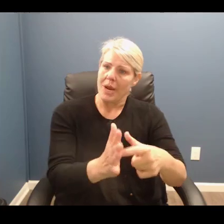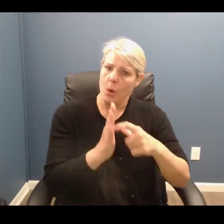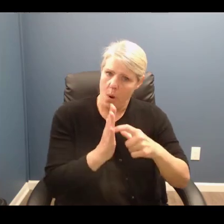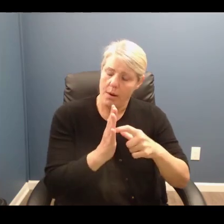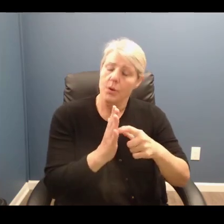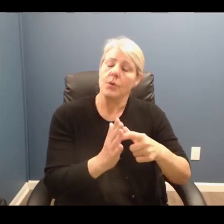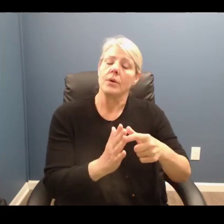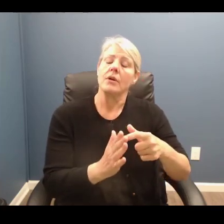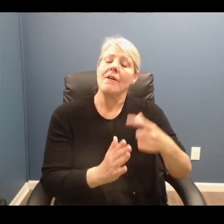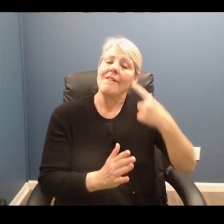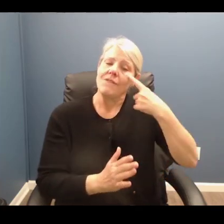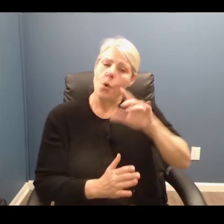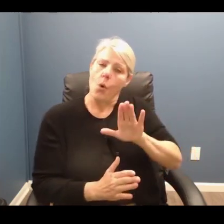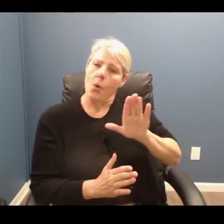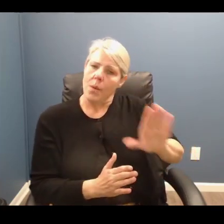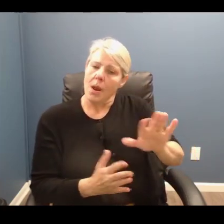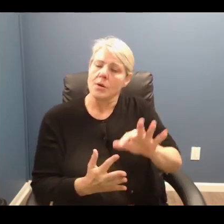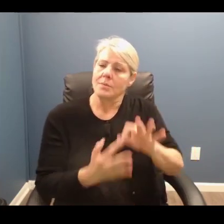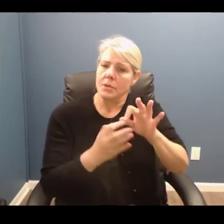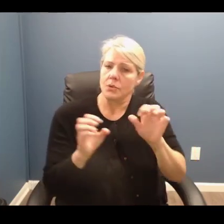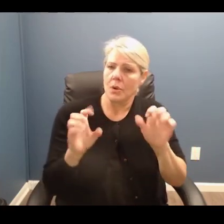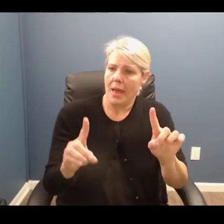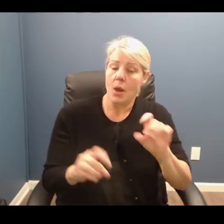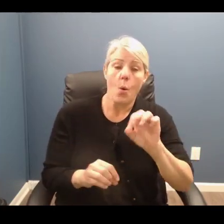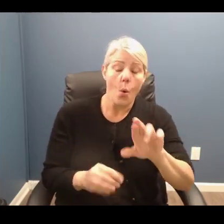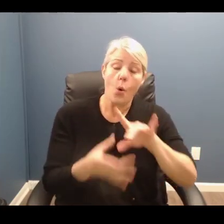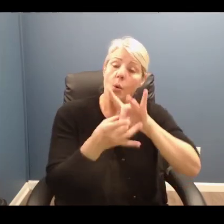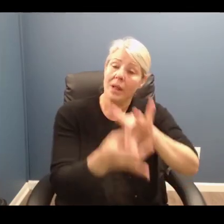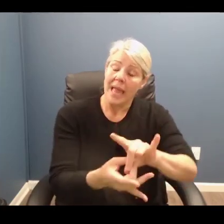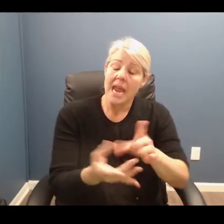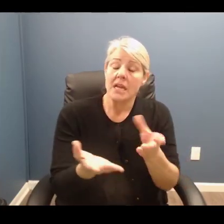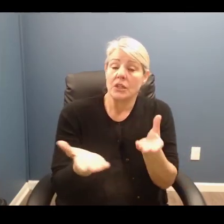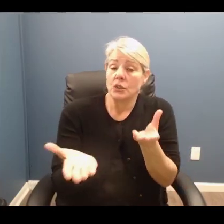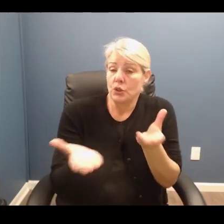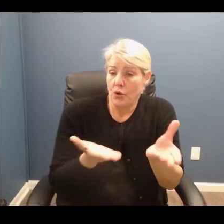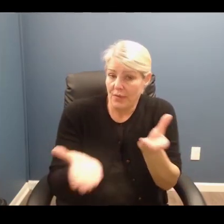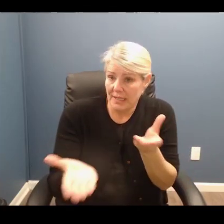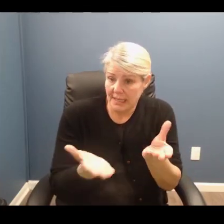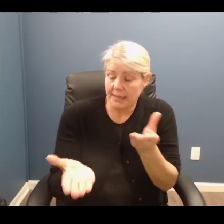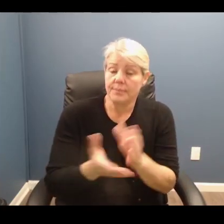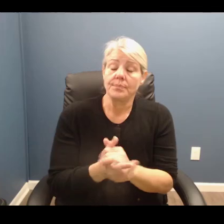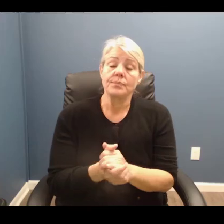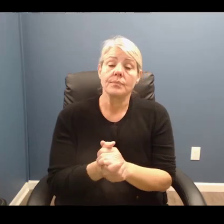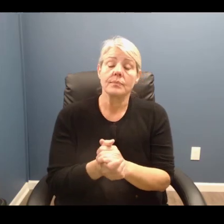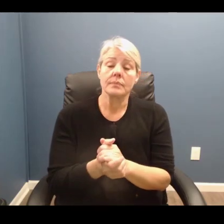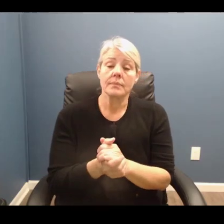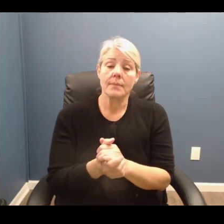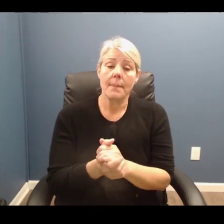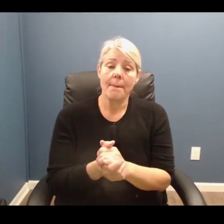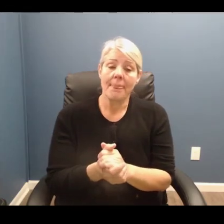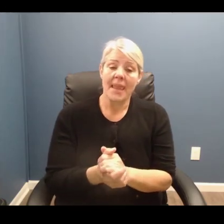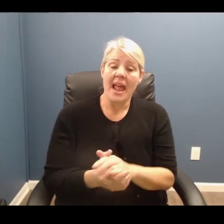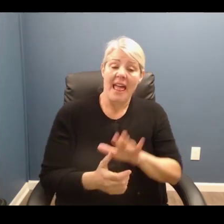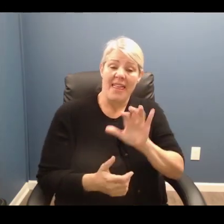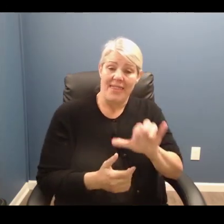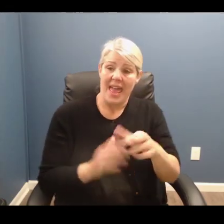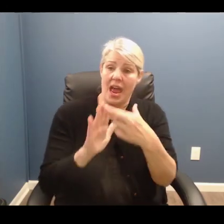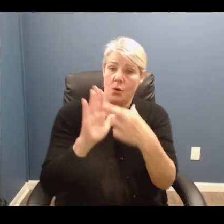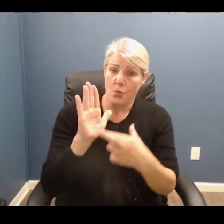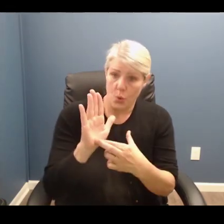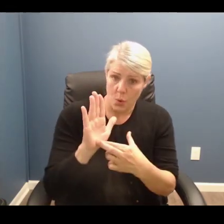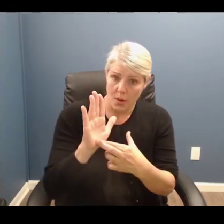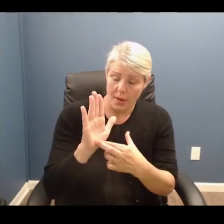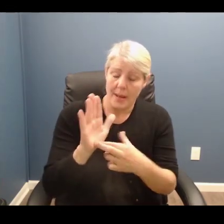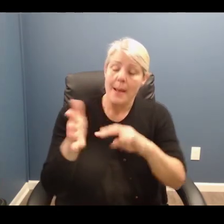special education, related services, or supplementary aids and services. This provision ties